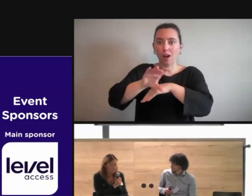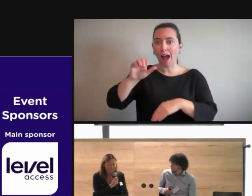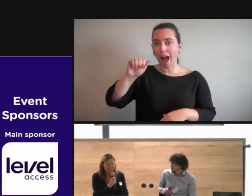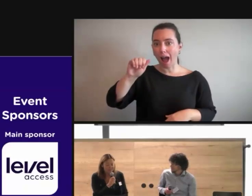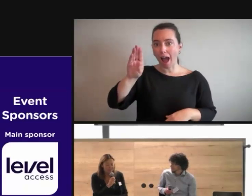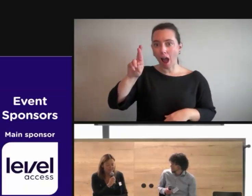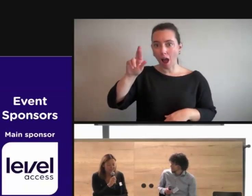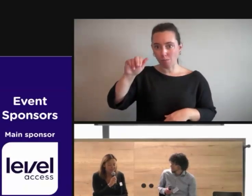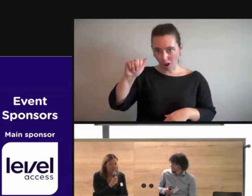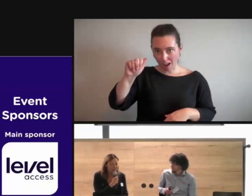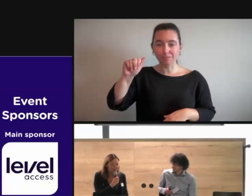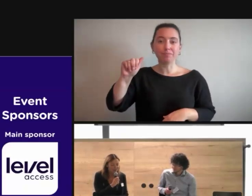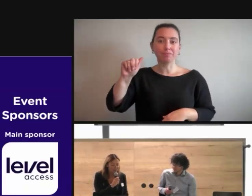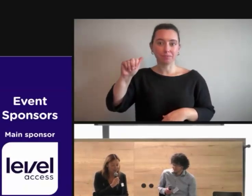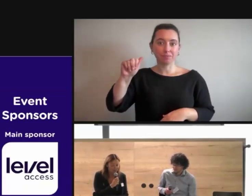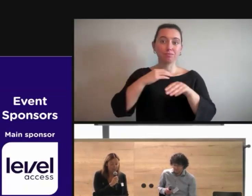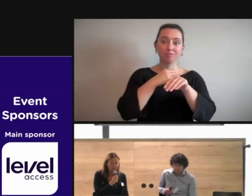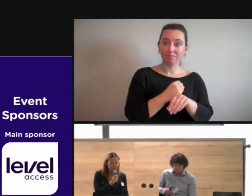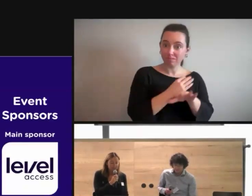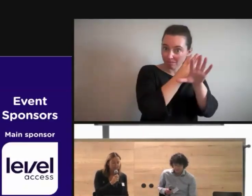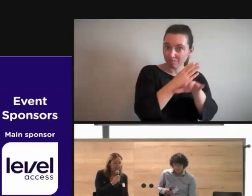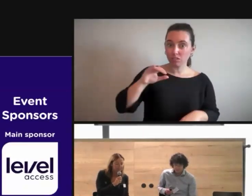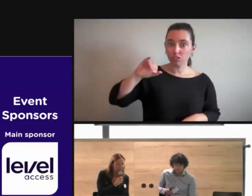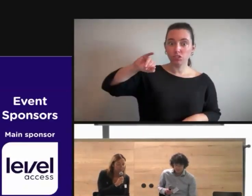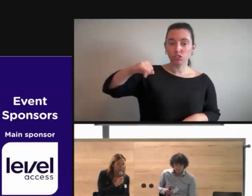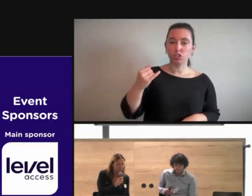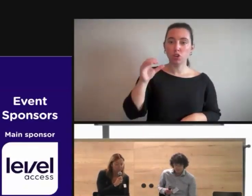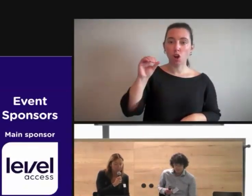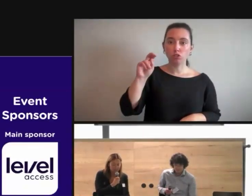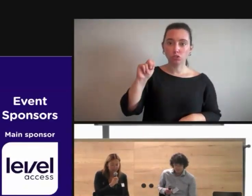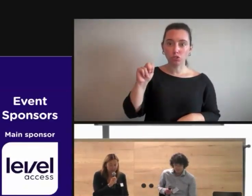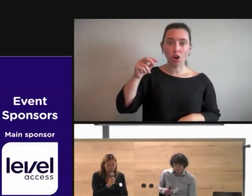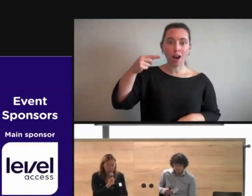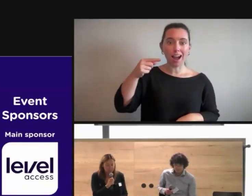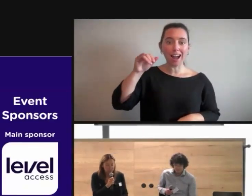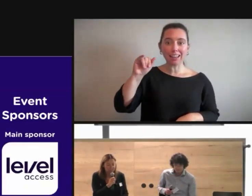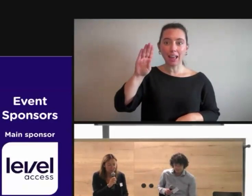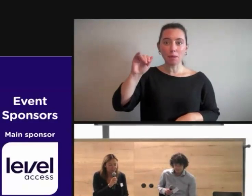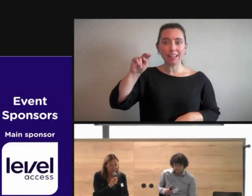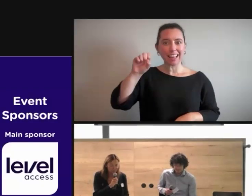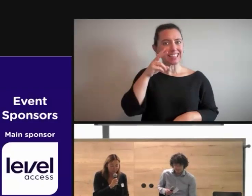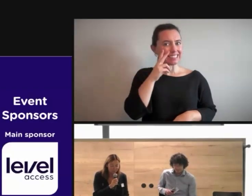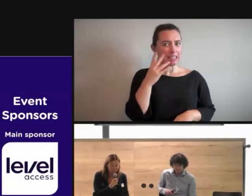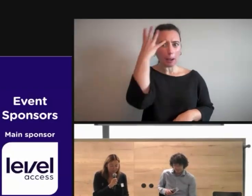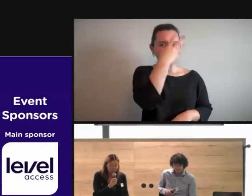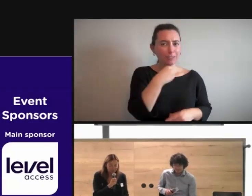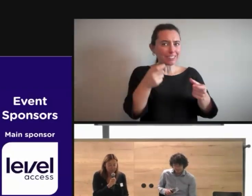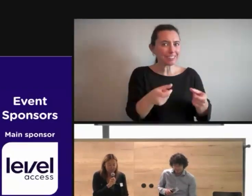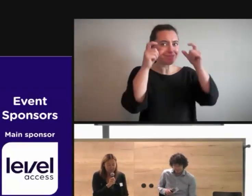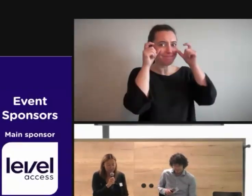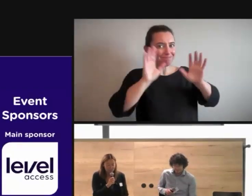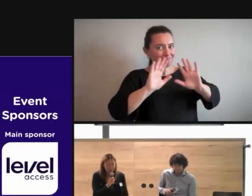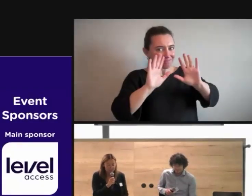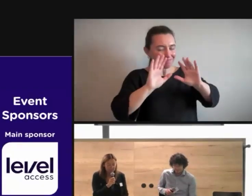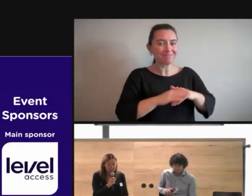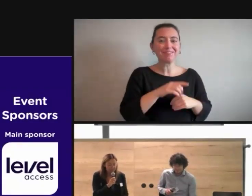know. And then we have John Gibbins, and I see your beautiful face here. Hello, joining us from the UK.